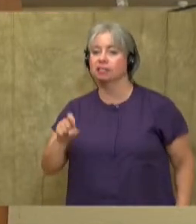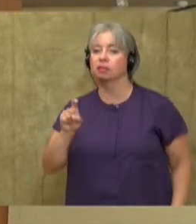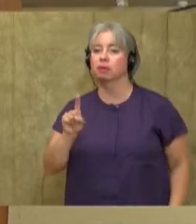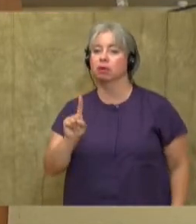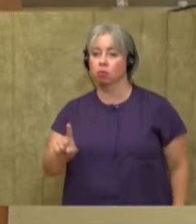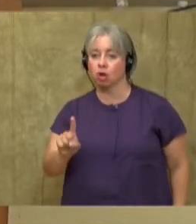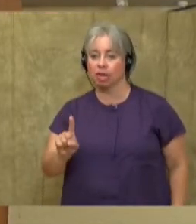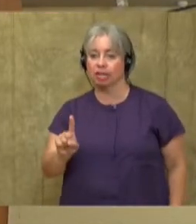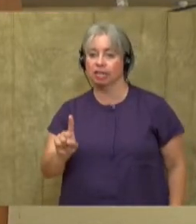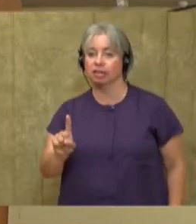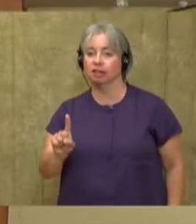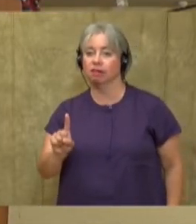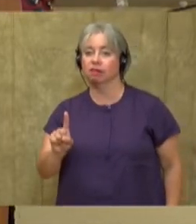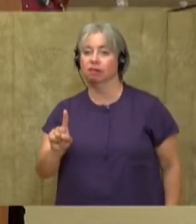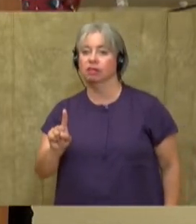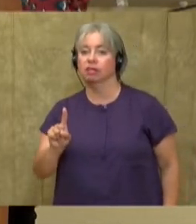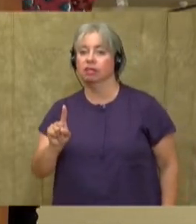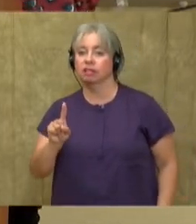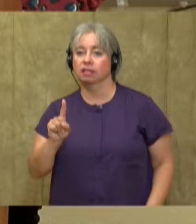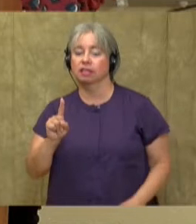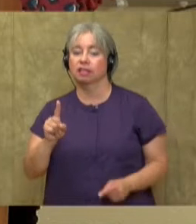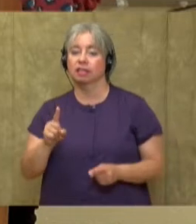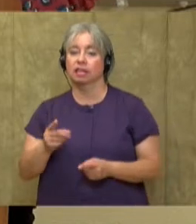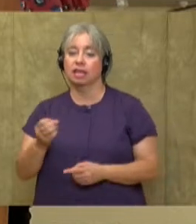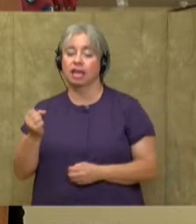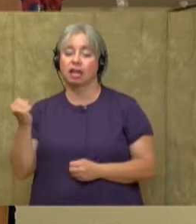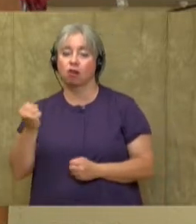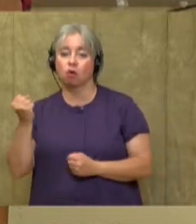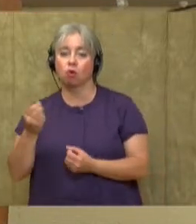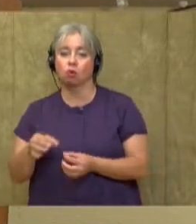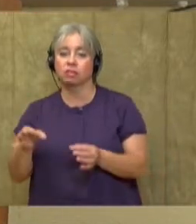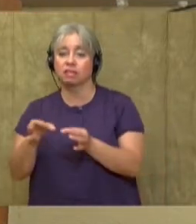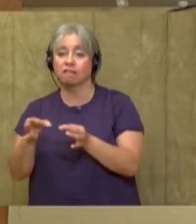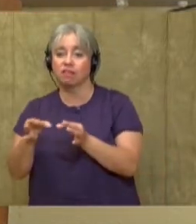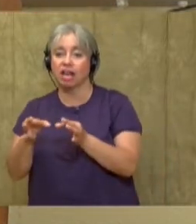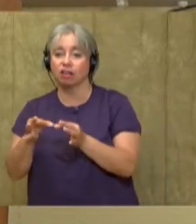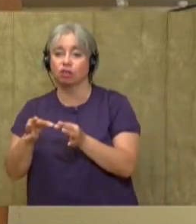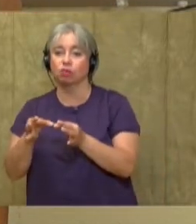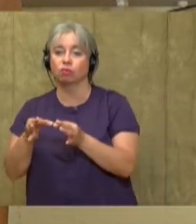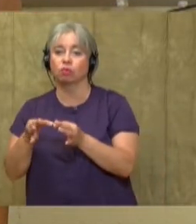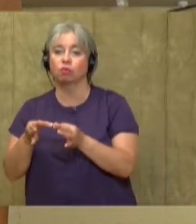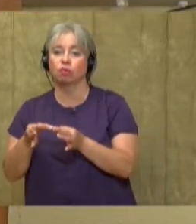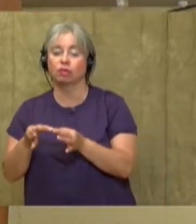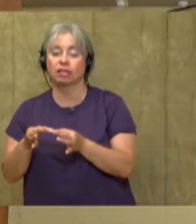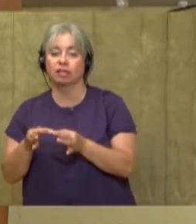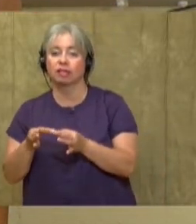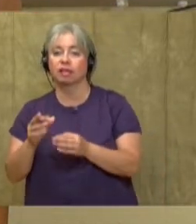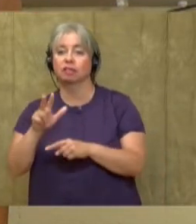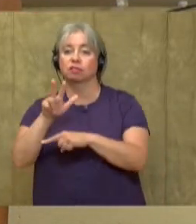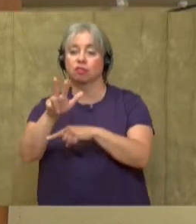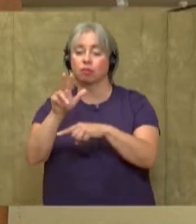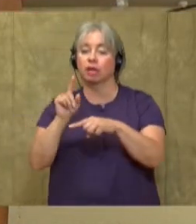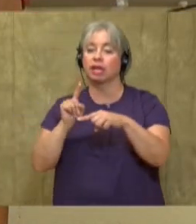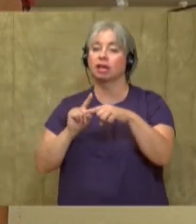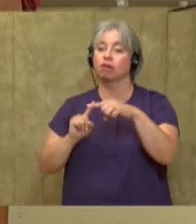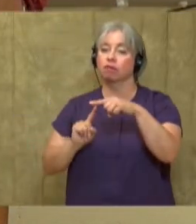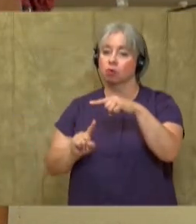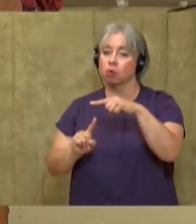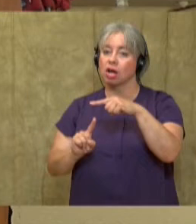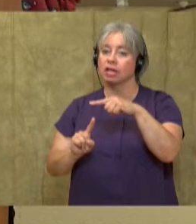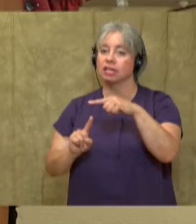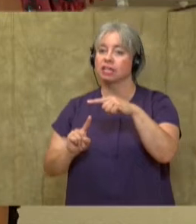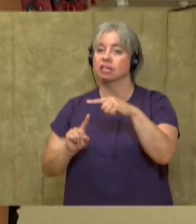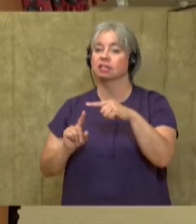what holds its value. If I have 3 over 1, it's still 3. If I have 3 over